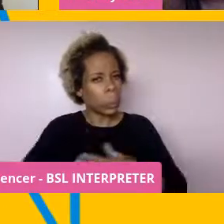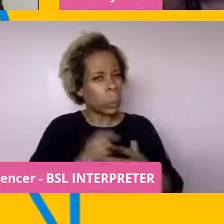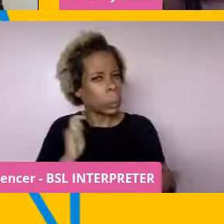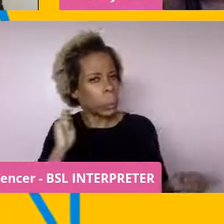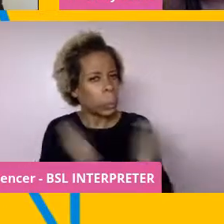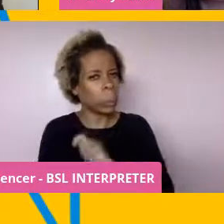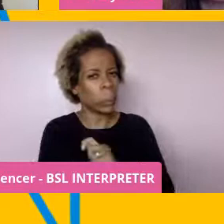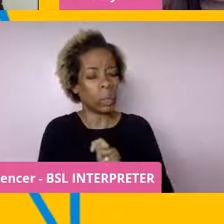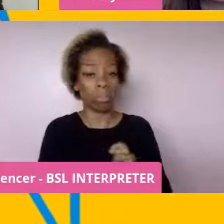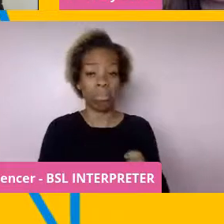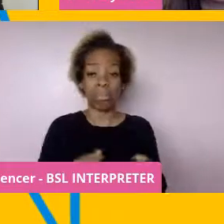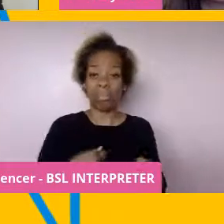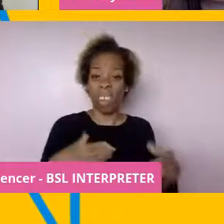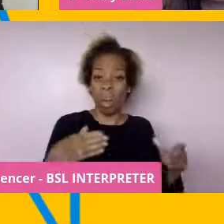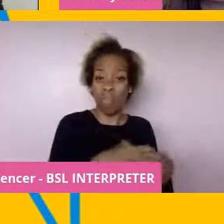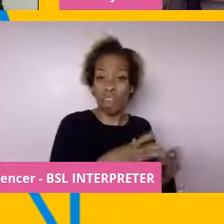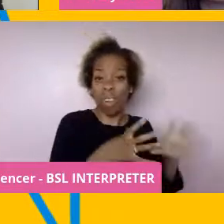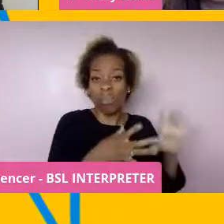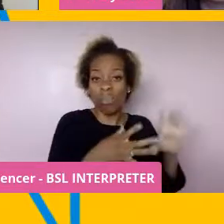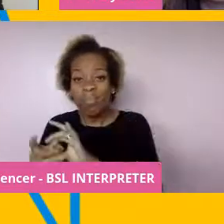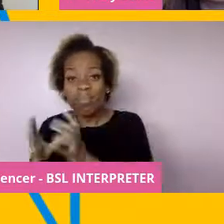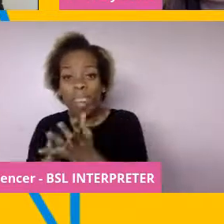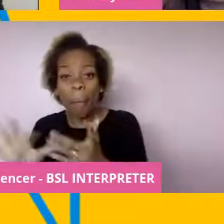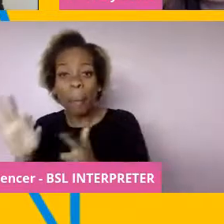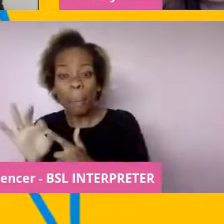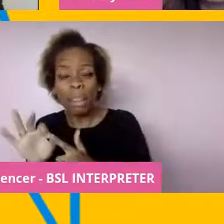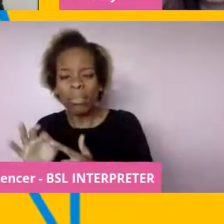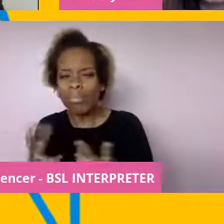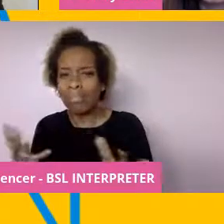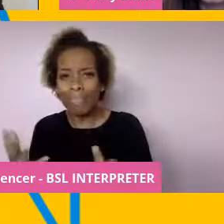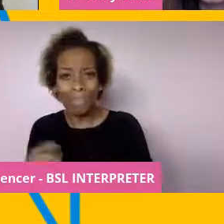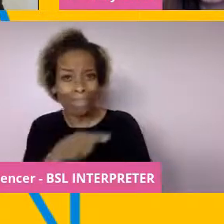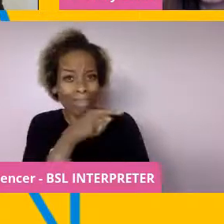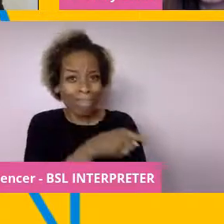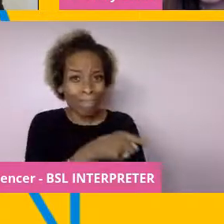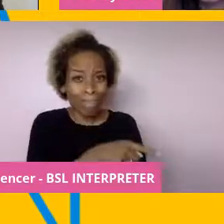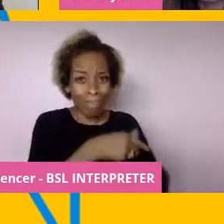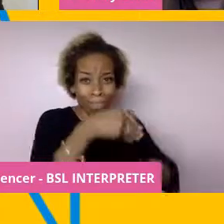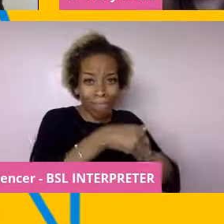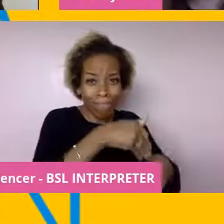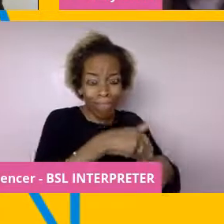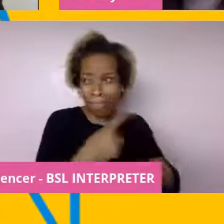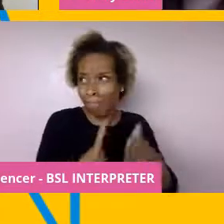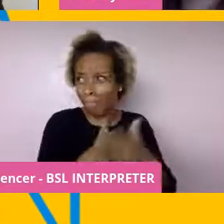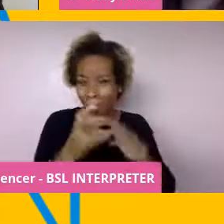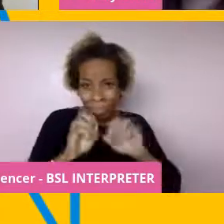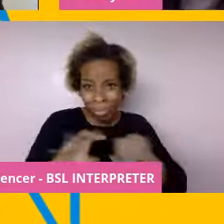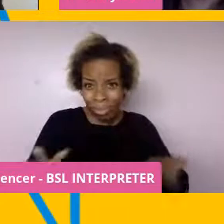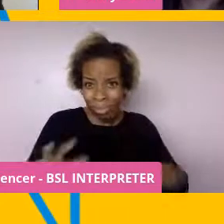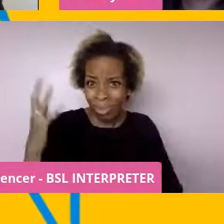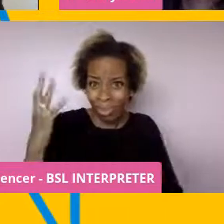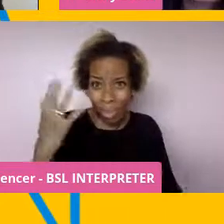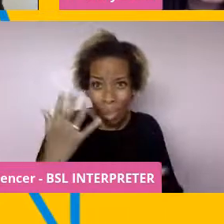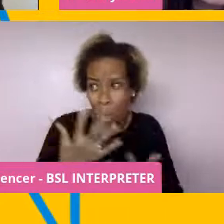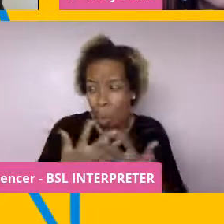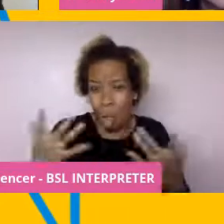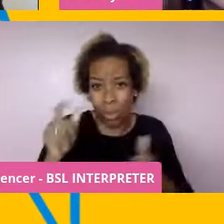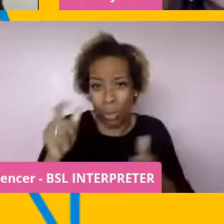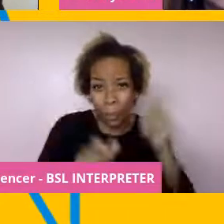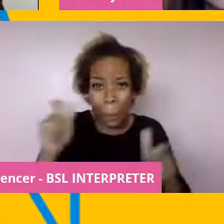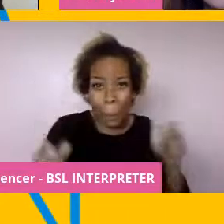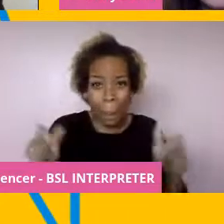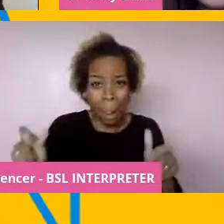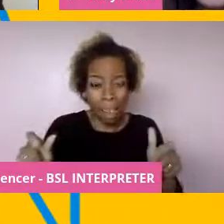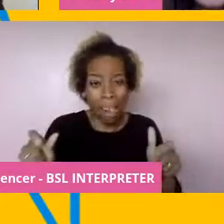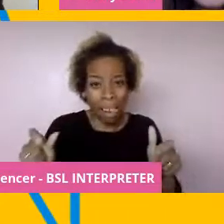local politicians is explain sometimes just how big higher education is within your city or within your constituency in terms